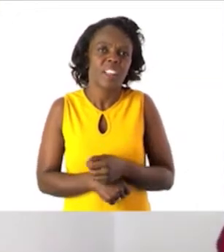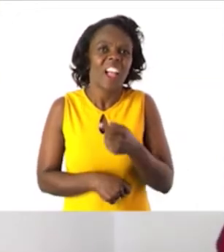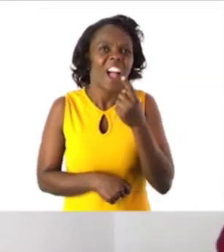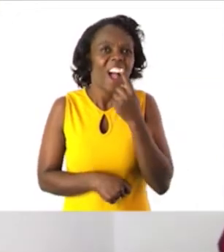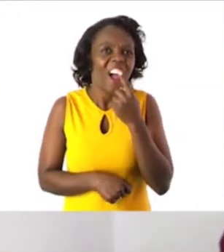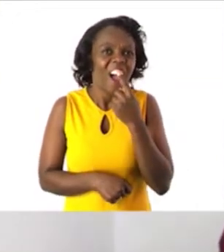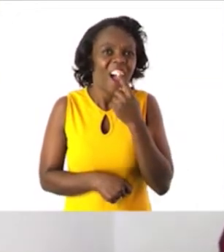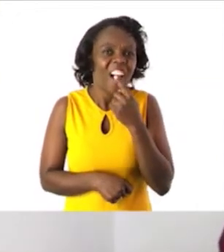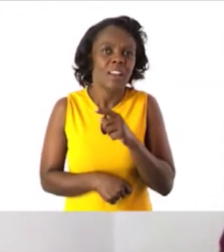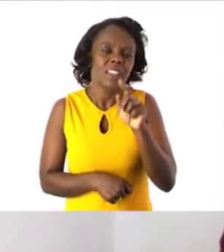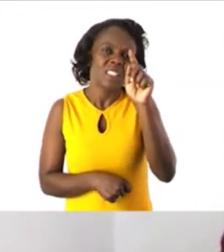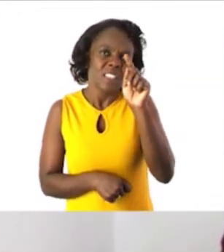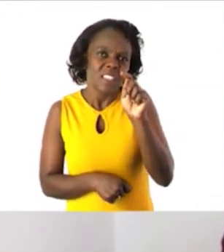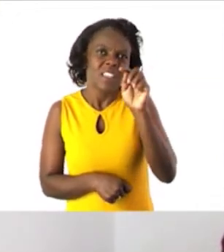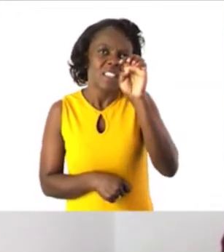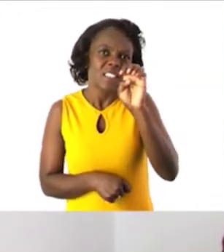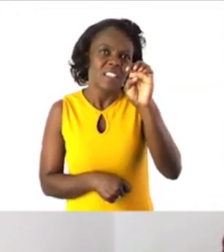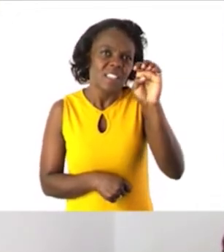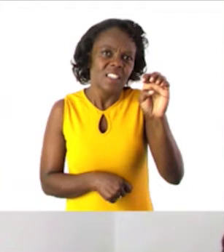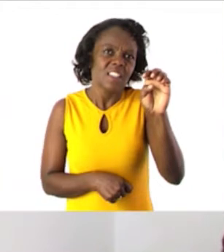teeth. Teeth.